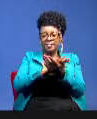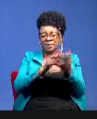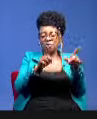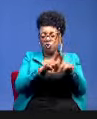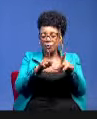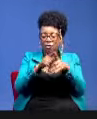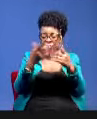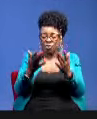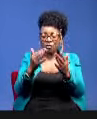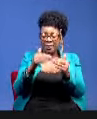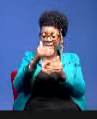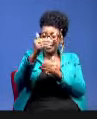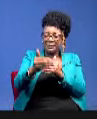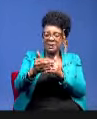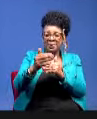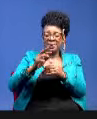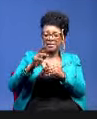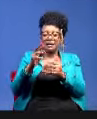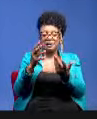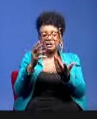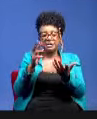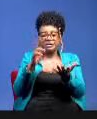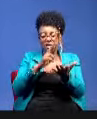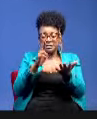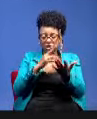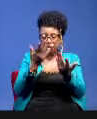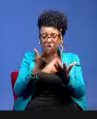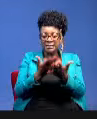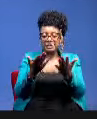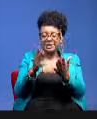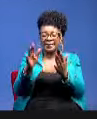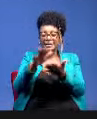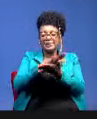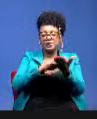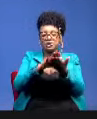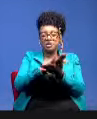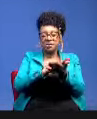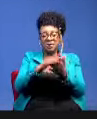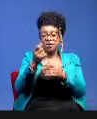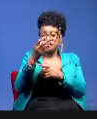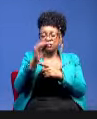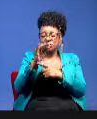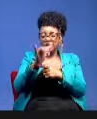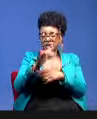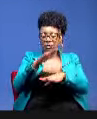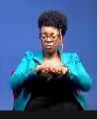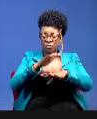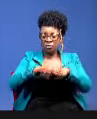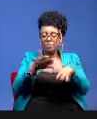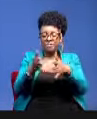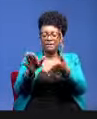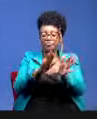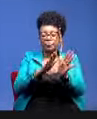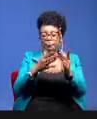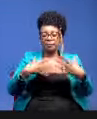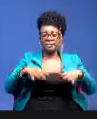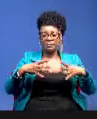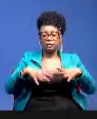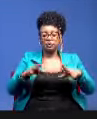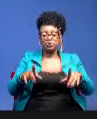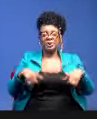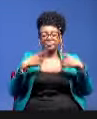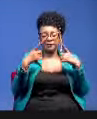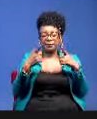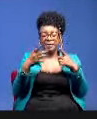upcoming, you know, risk things in the industry. So it's a very good platform for people to meet. Kampuni ya